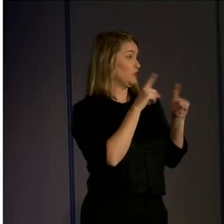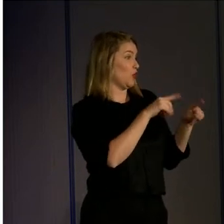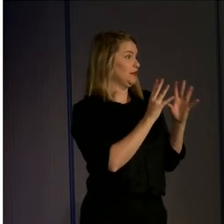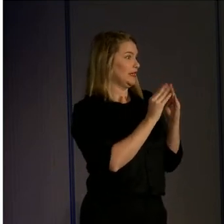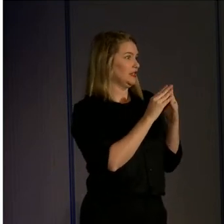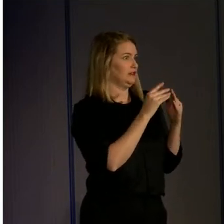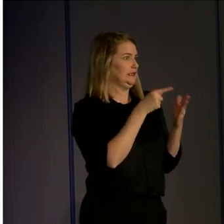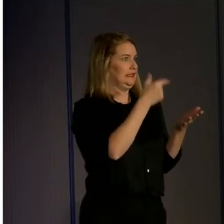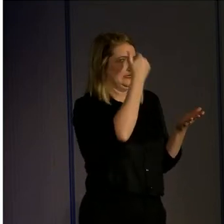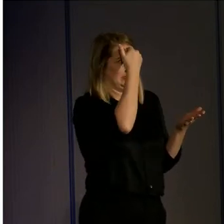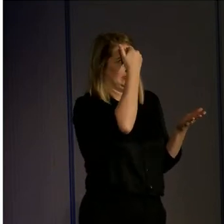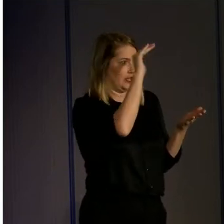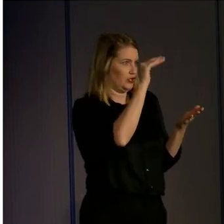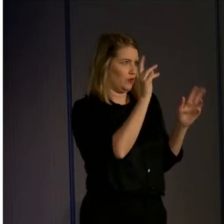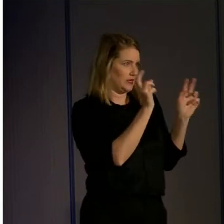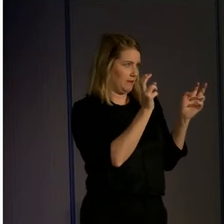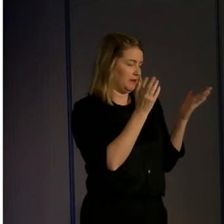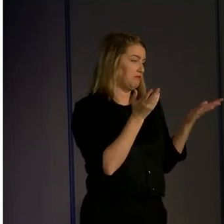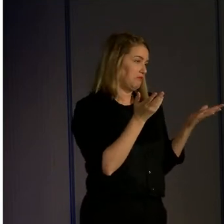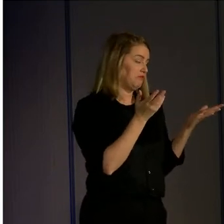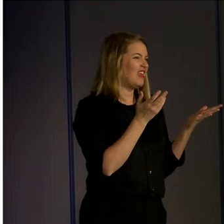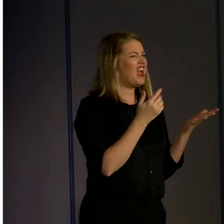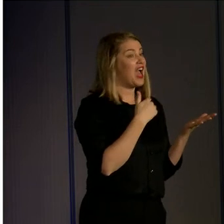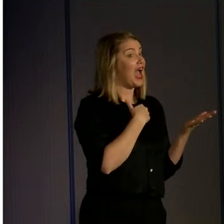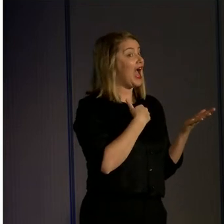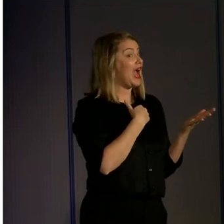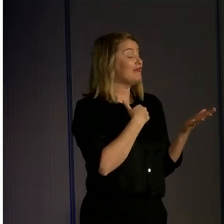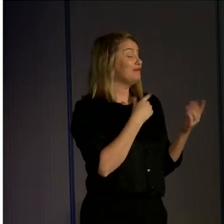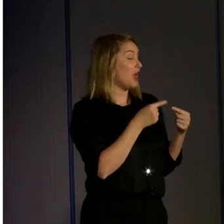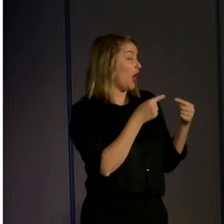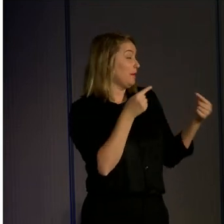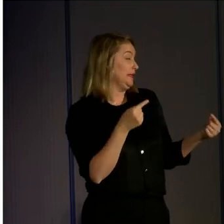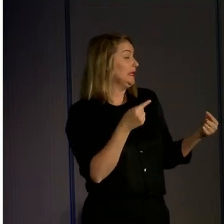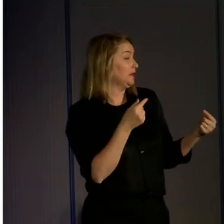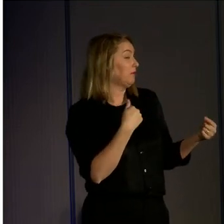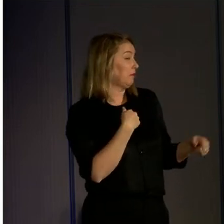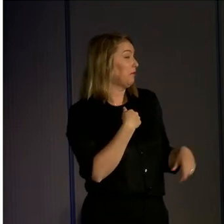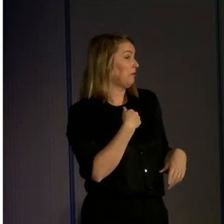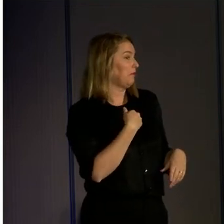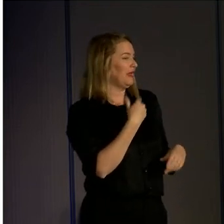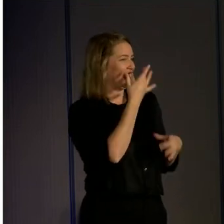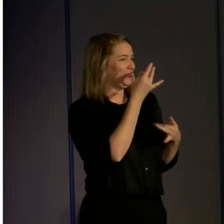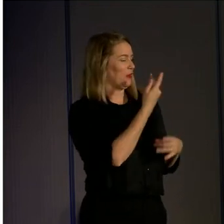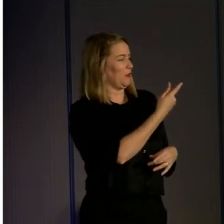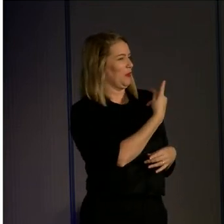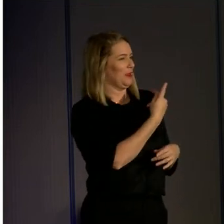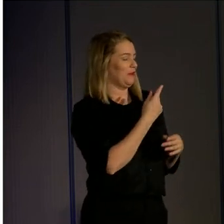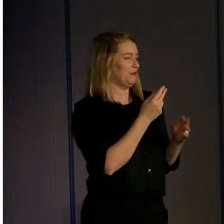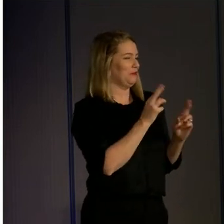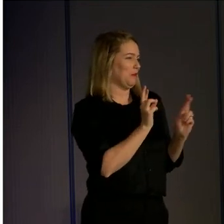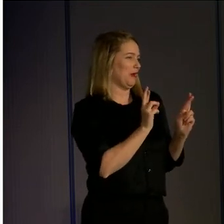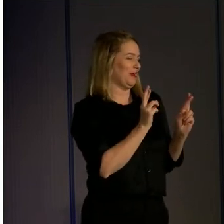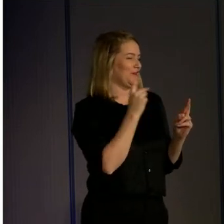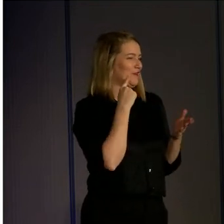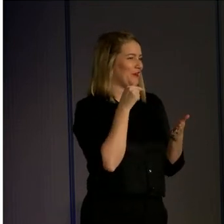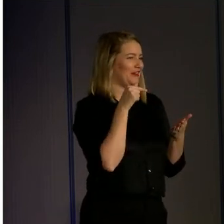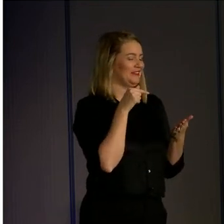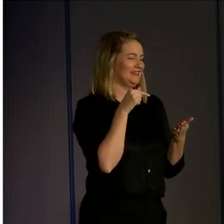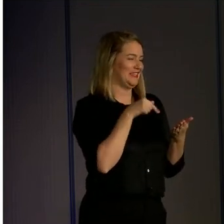know the topic. I'm a little the opposite. And it was interesting when Ted and I were preparing for this. For